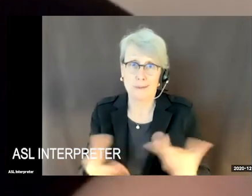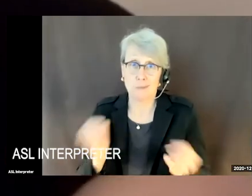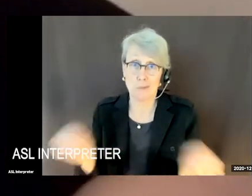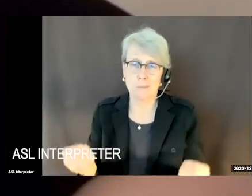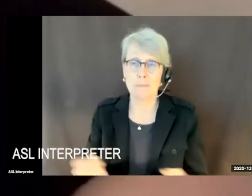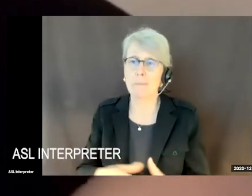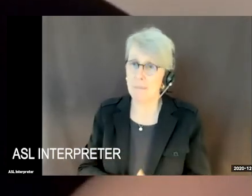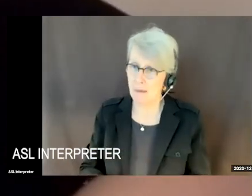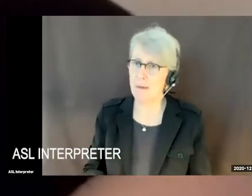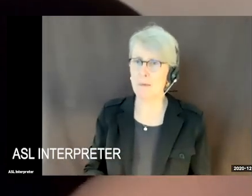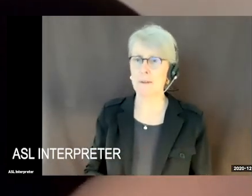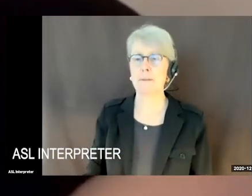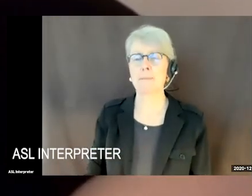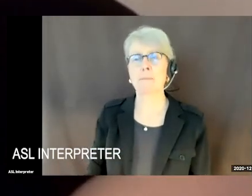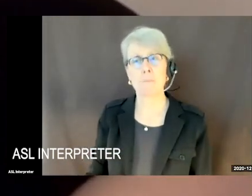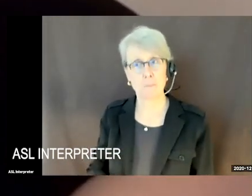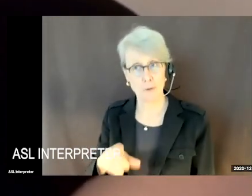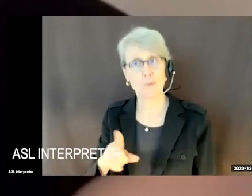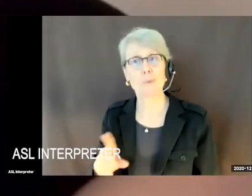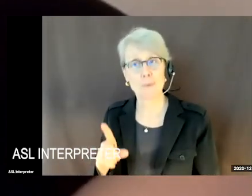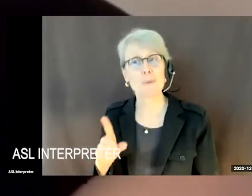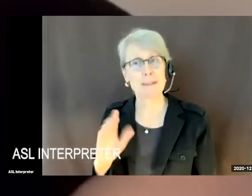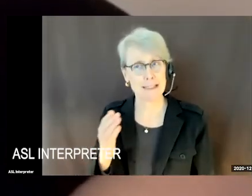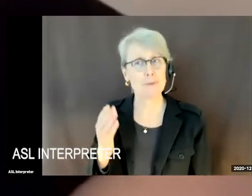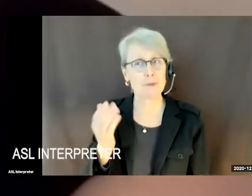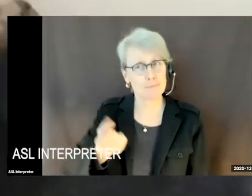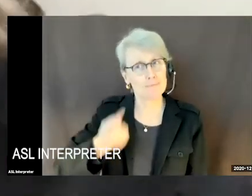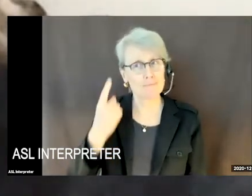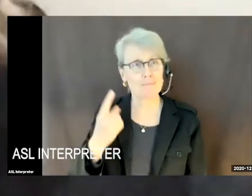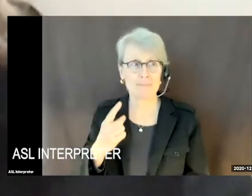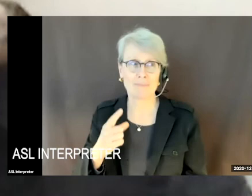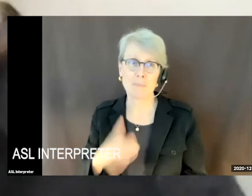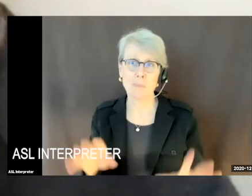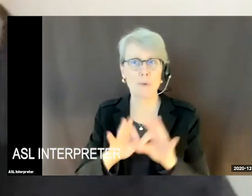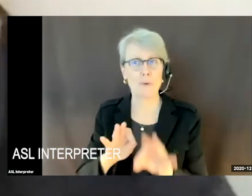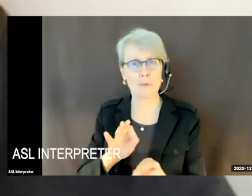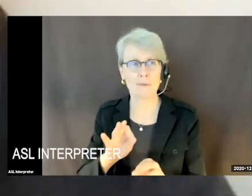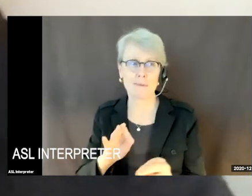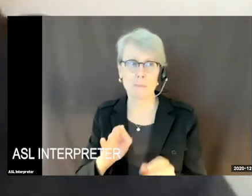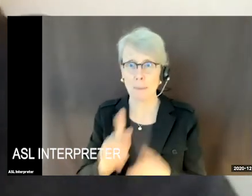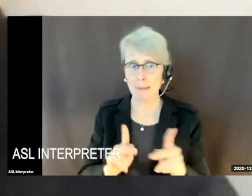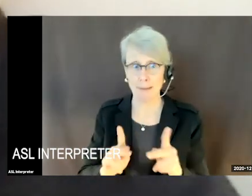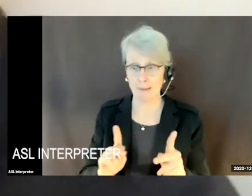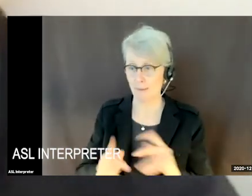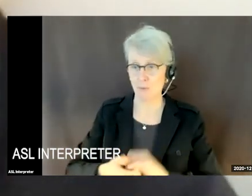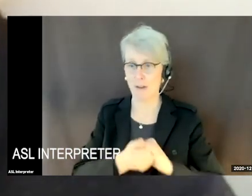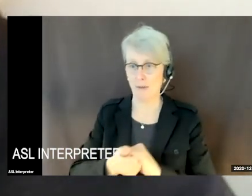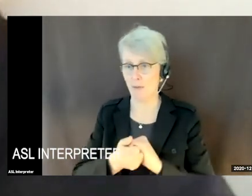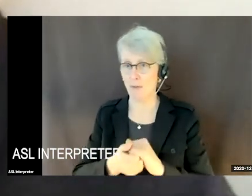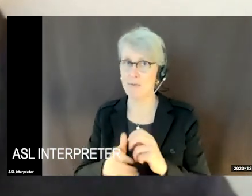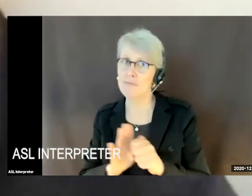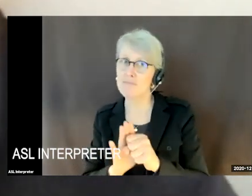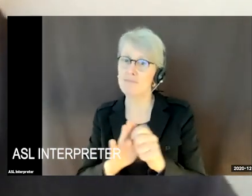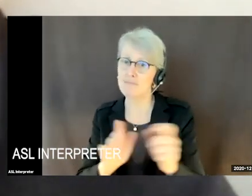because that's all we can do. Well, you clearly know a lot about what we've been talking about in the webinar